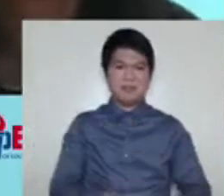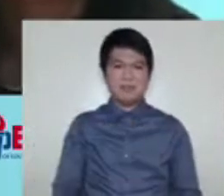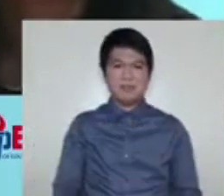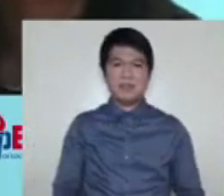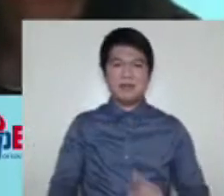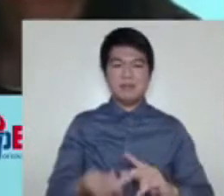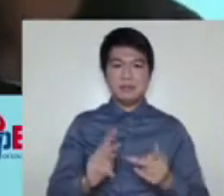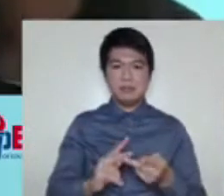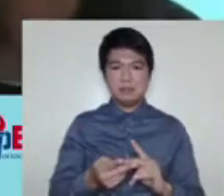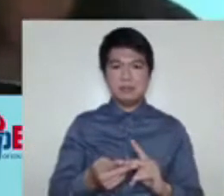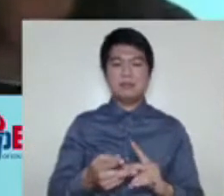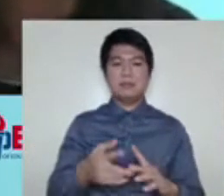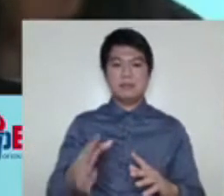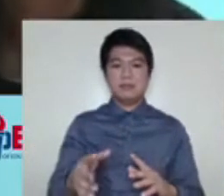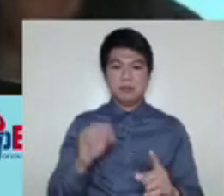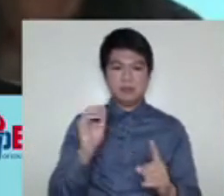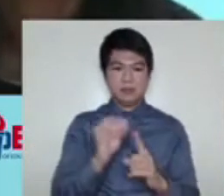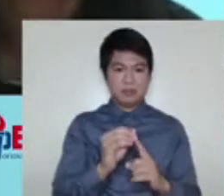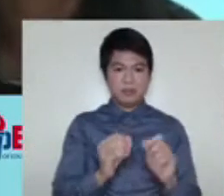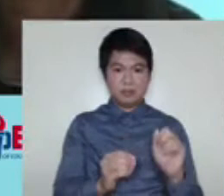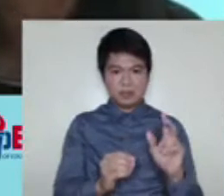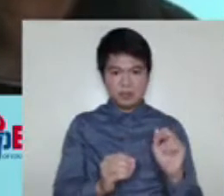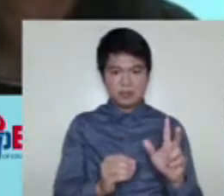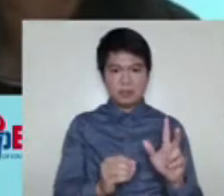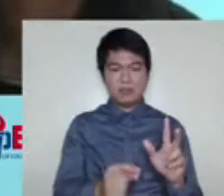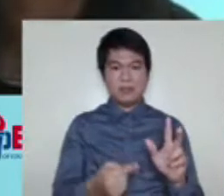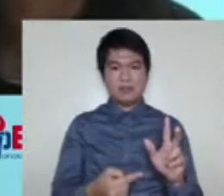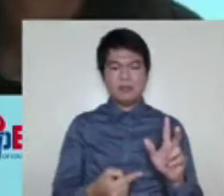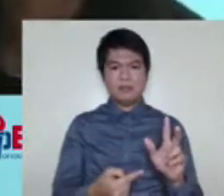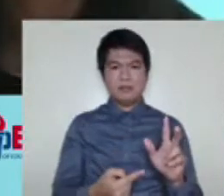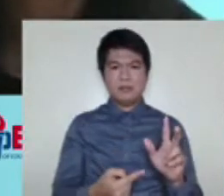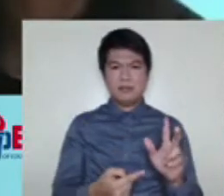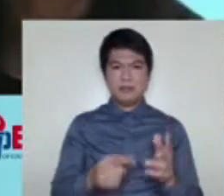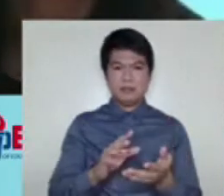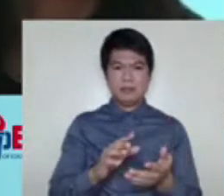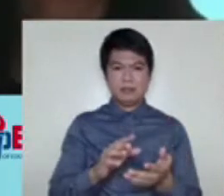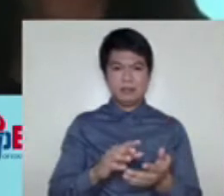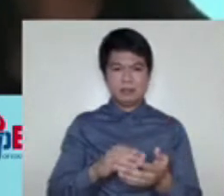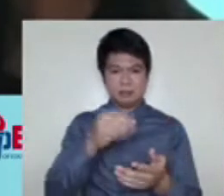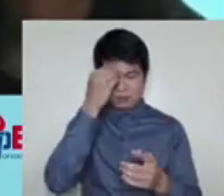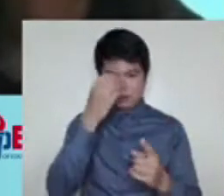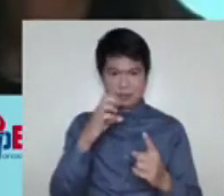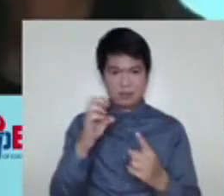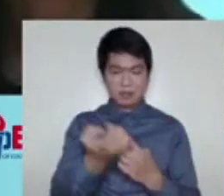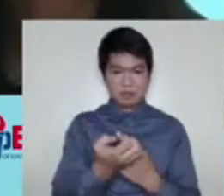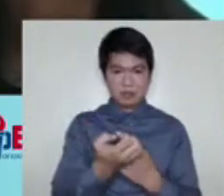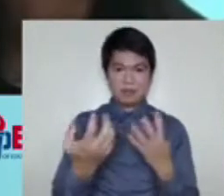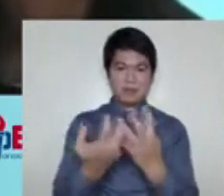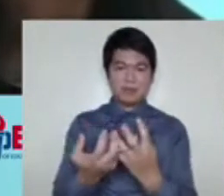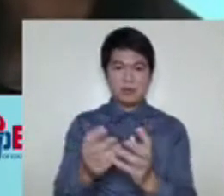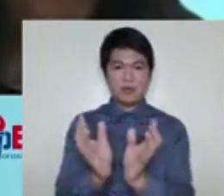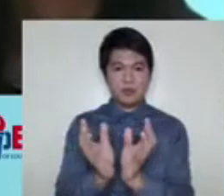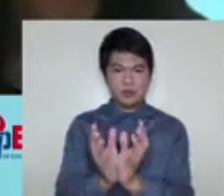Objective 13, when we're talking about learning environments responsive to community context, we have here